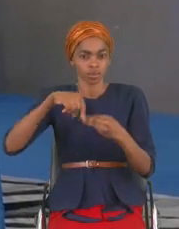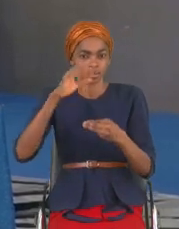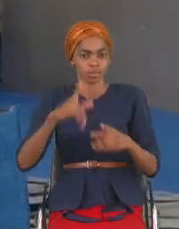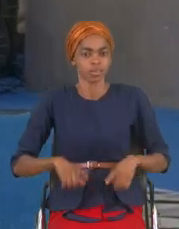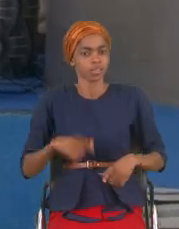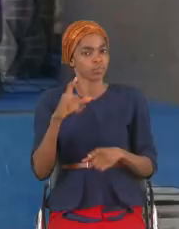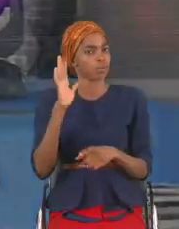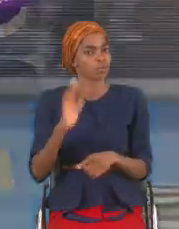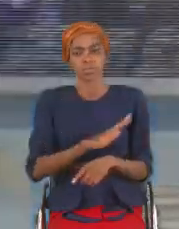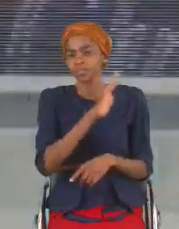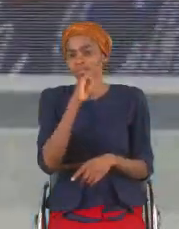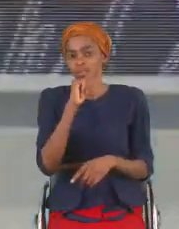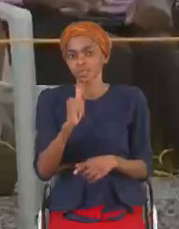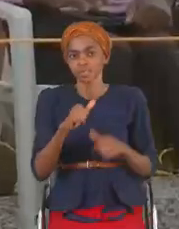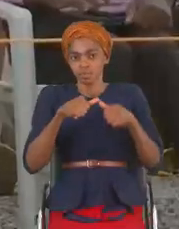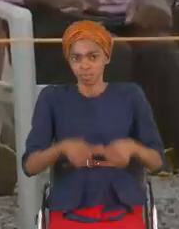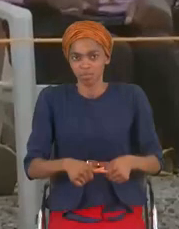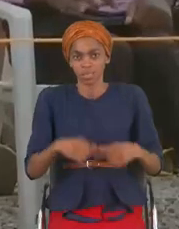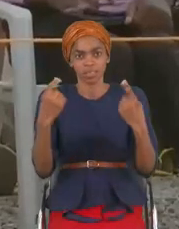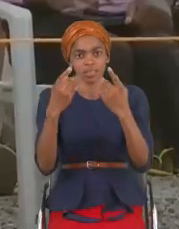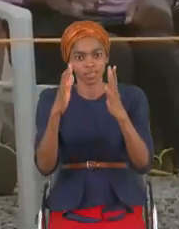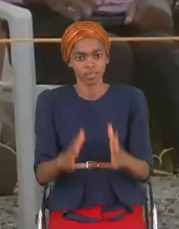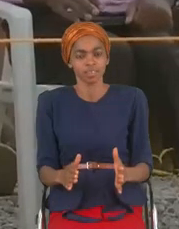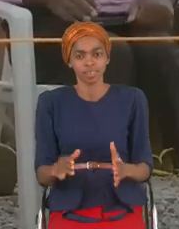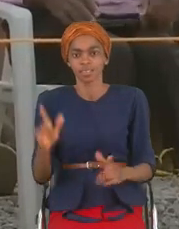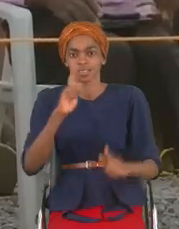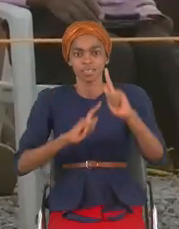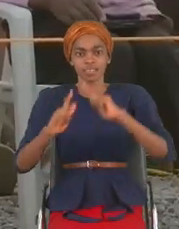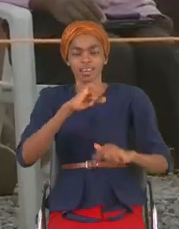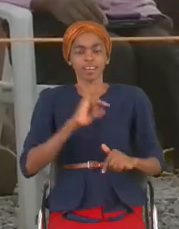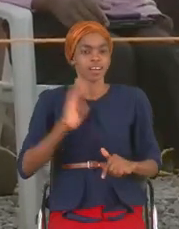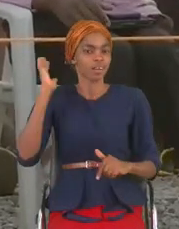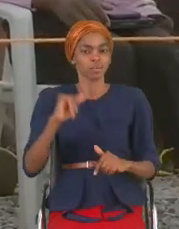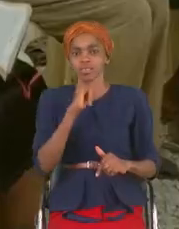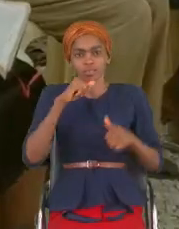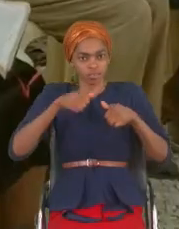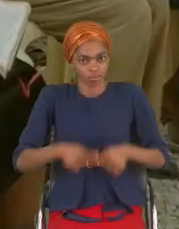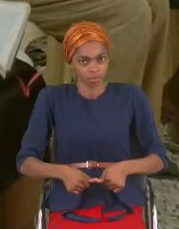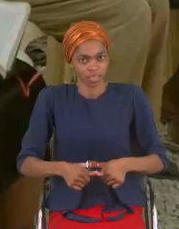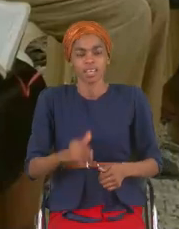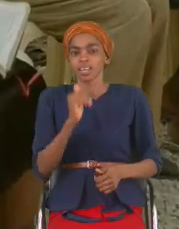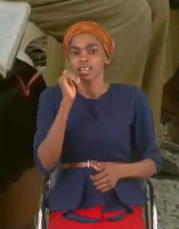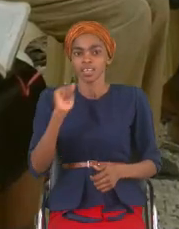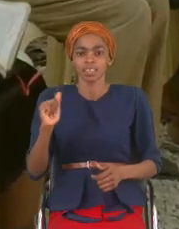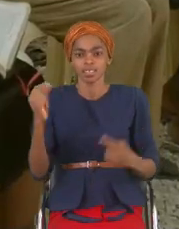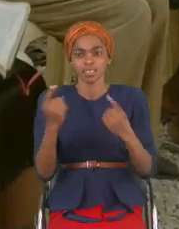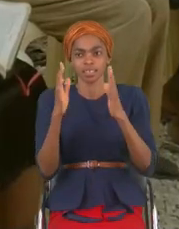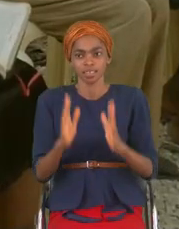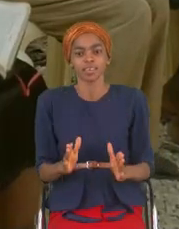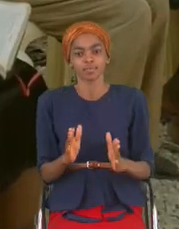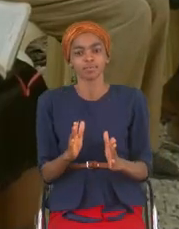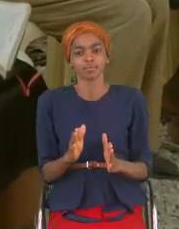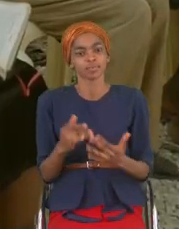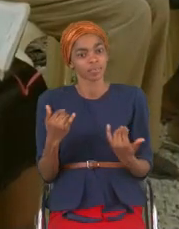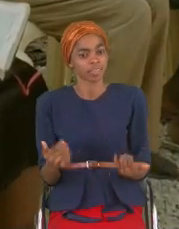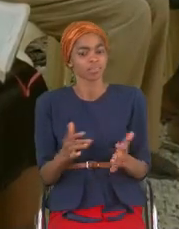not remain a sinner. I will not remain a sinner. Now,